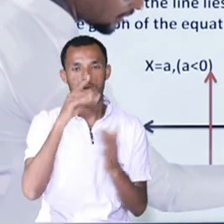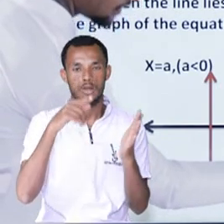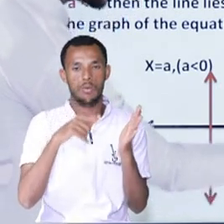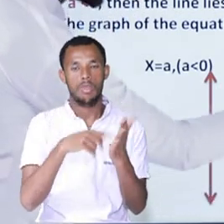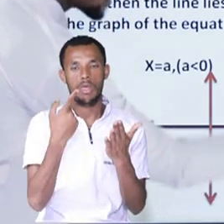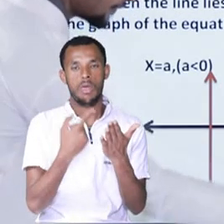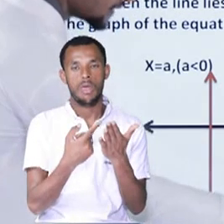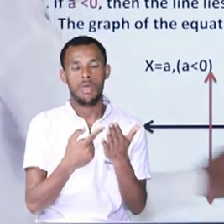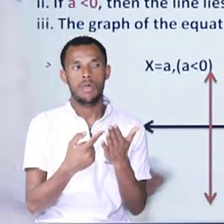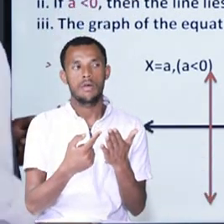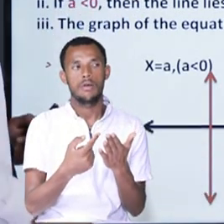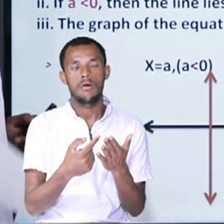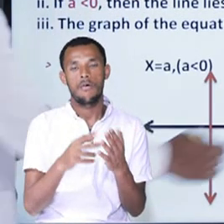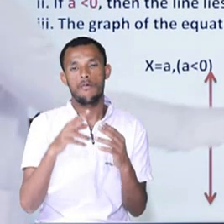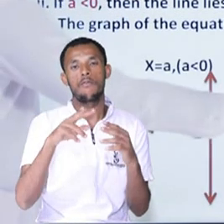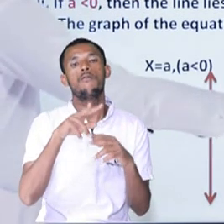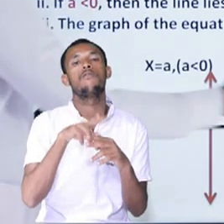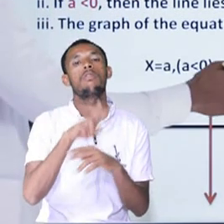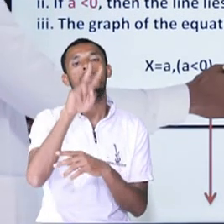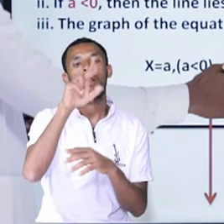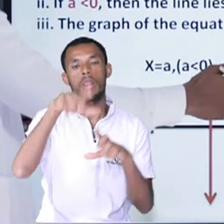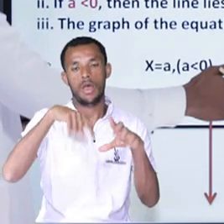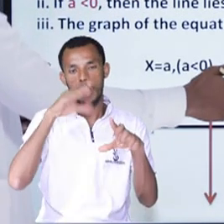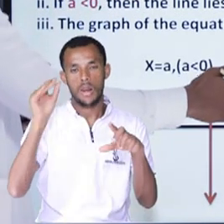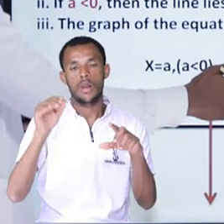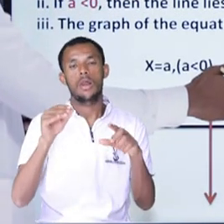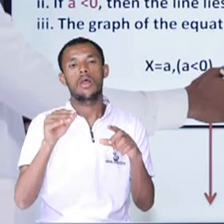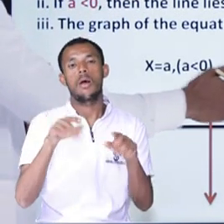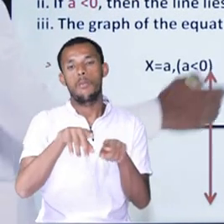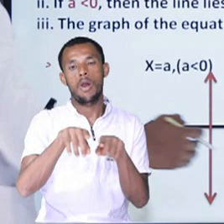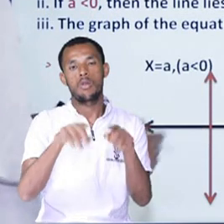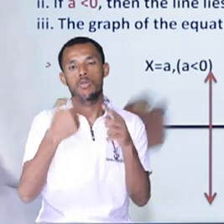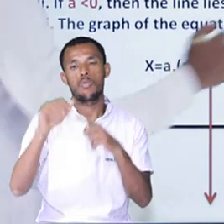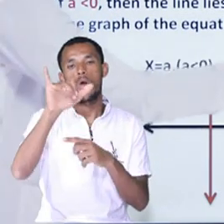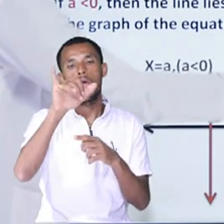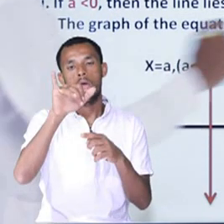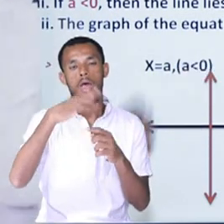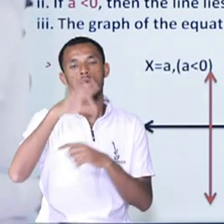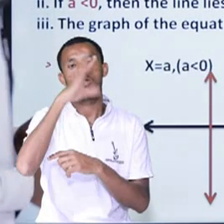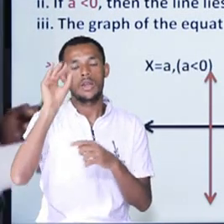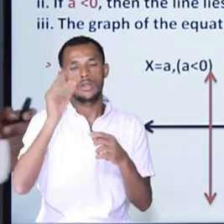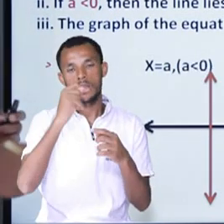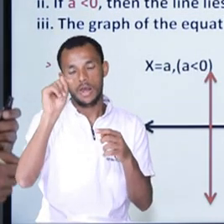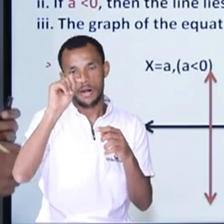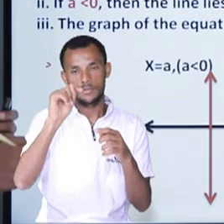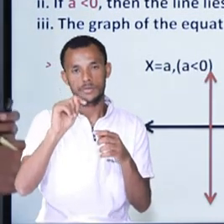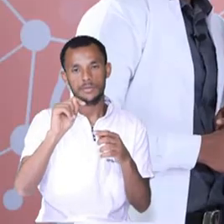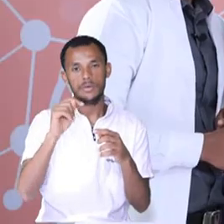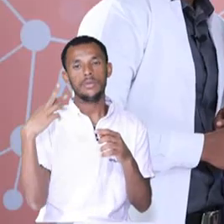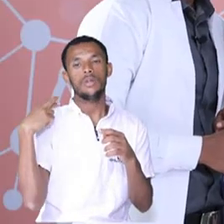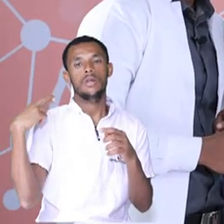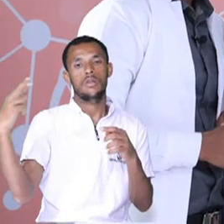point here, the graph is a vertical line and which is parallel to y-axis and to the right of the